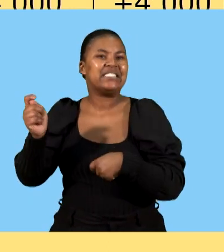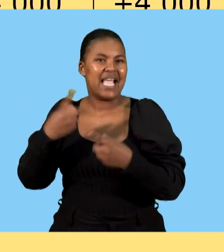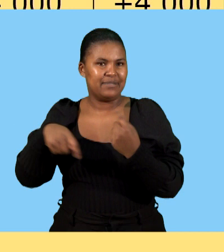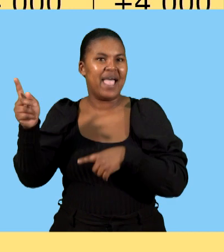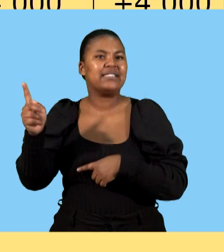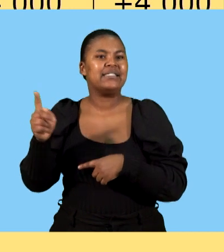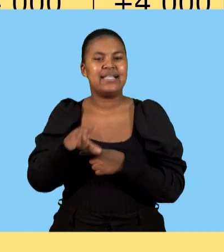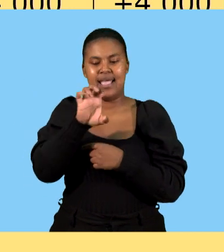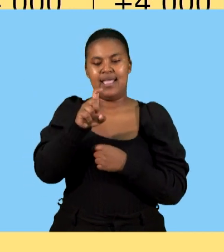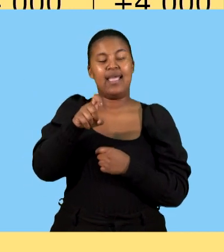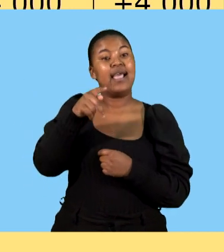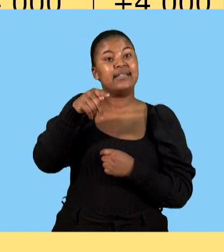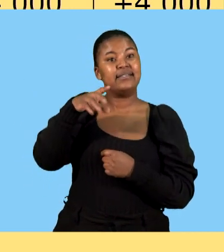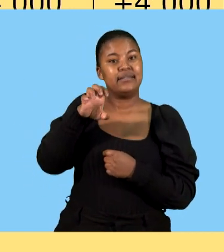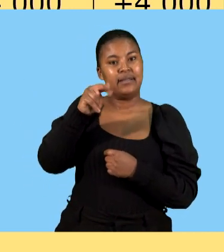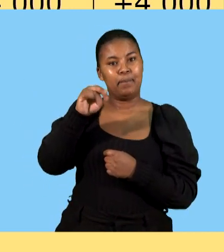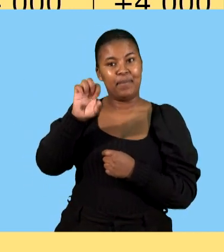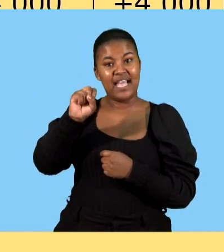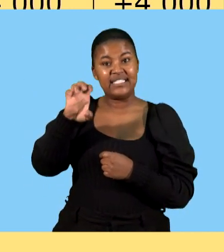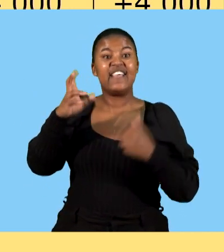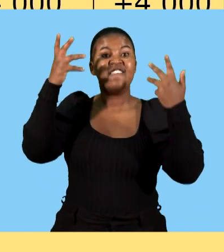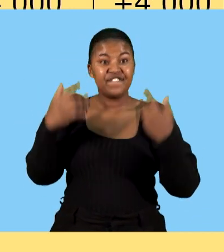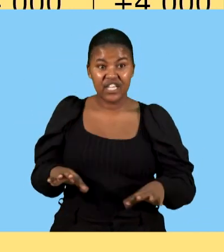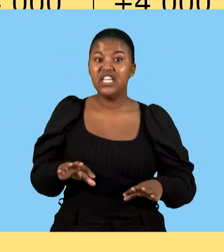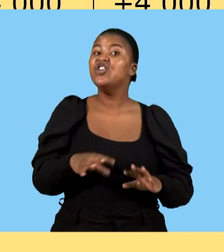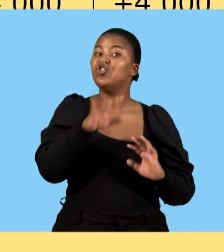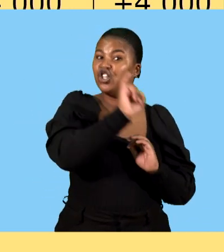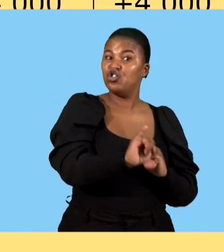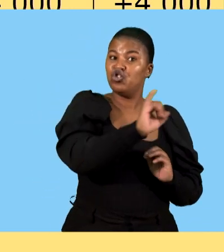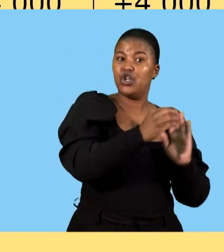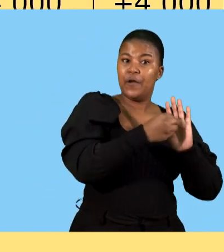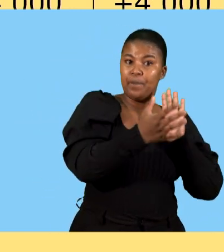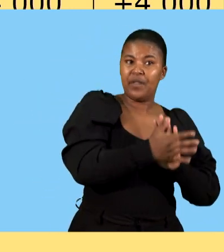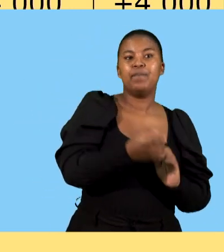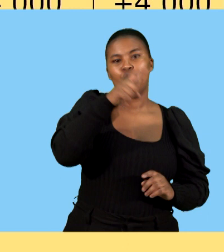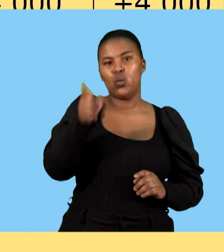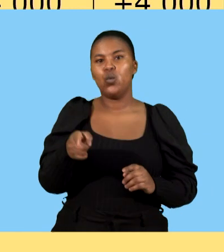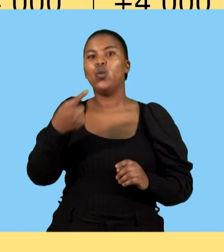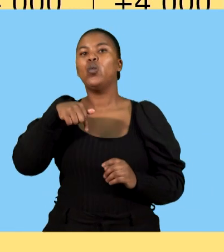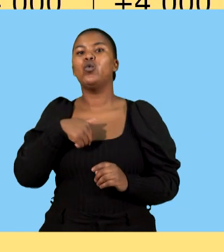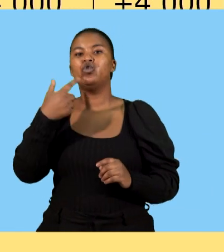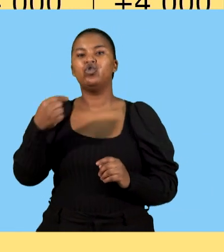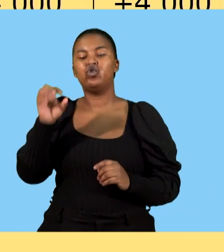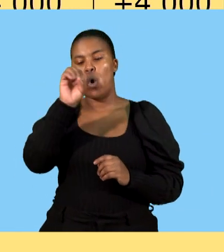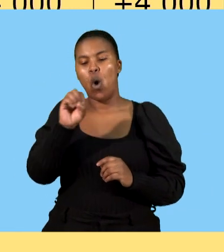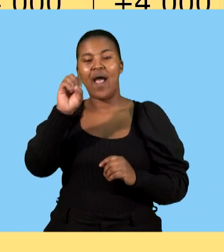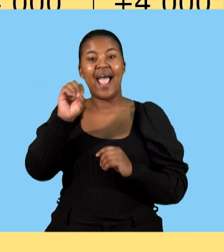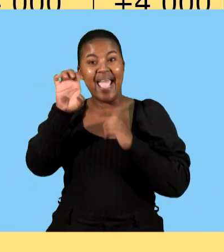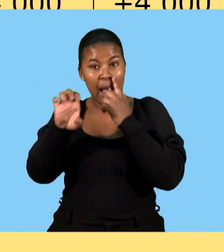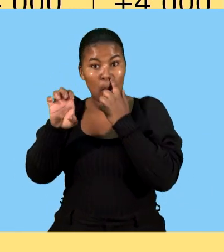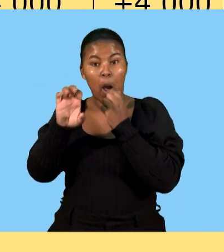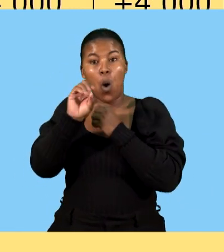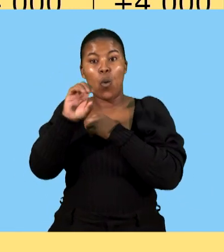debit our insurance, we will come to our owner's equity. Remember, expenses